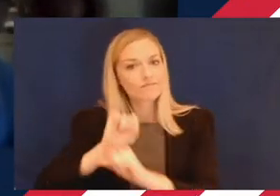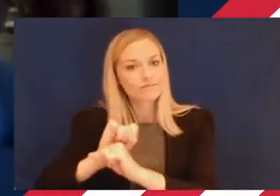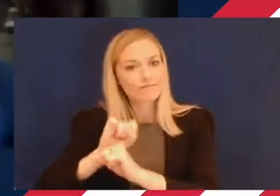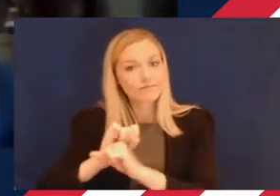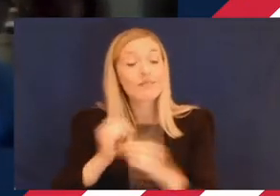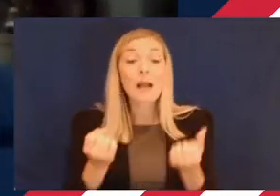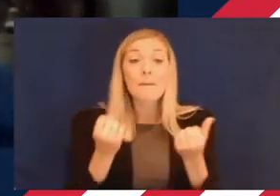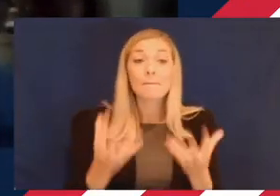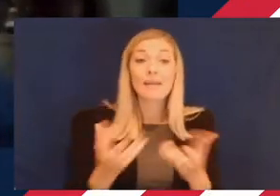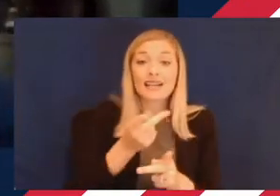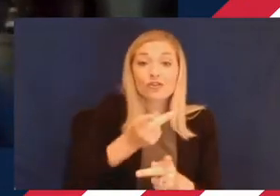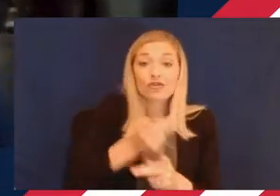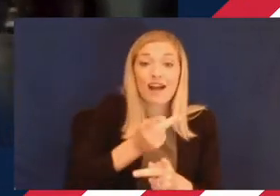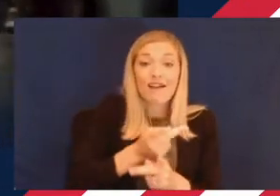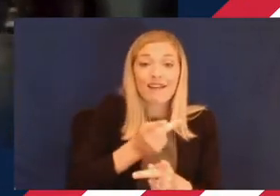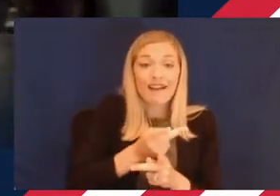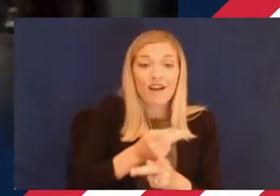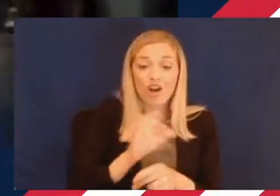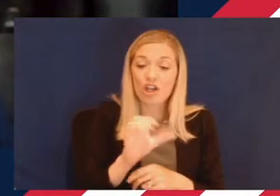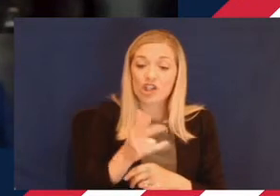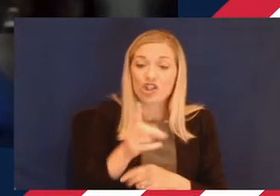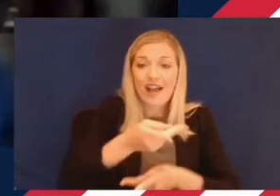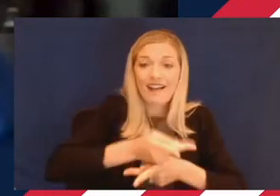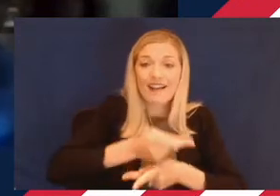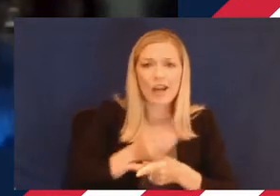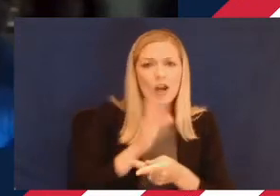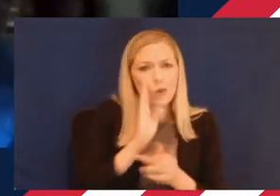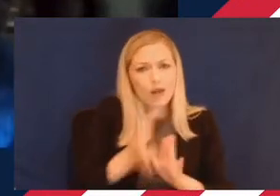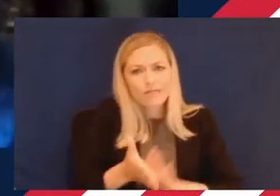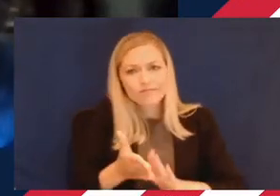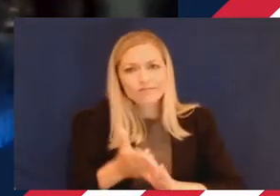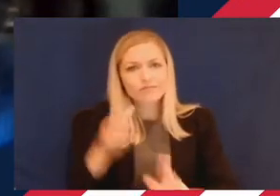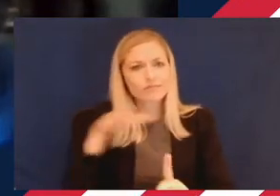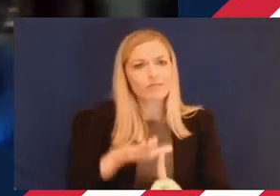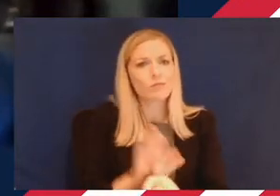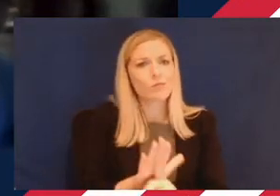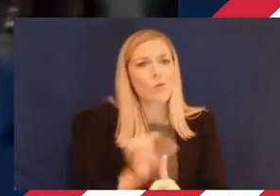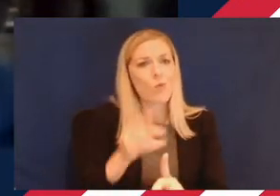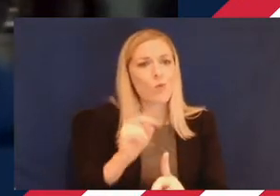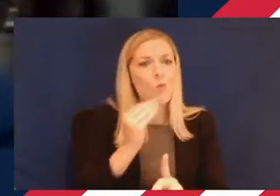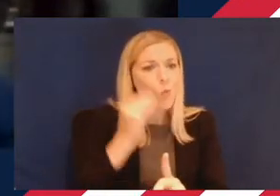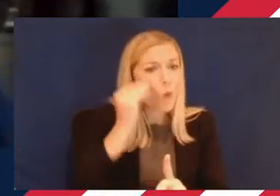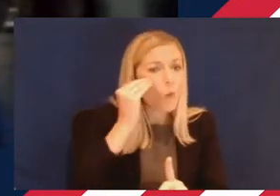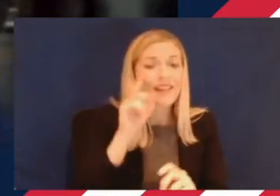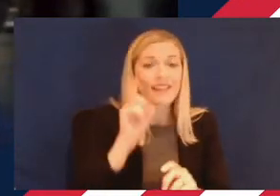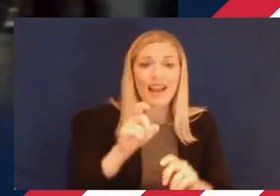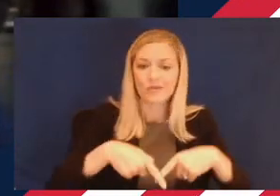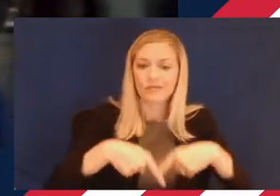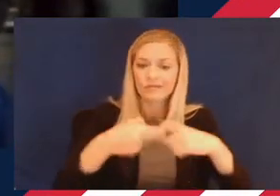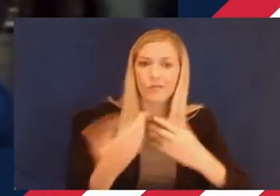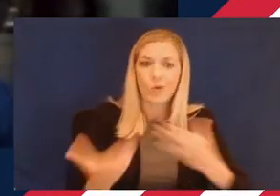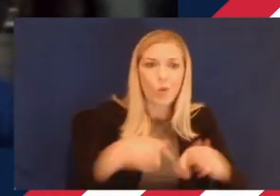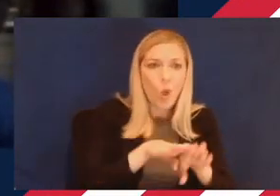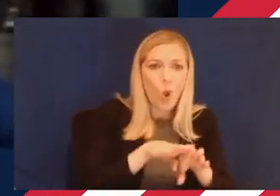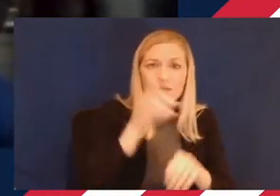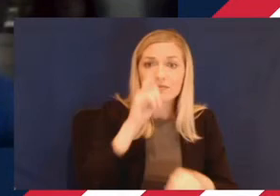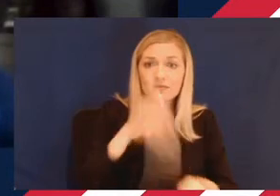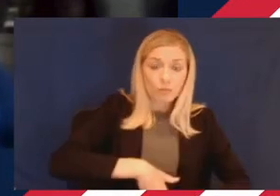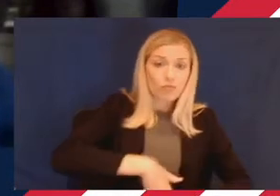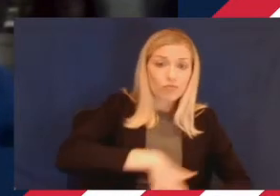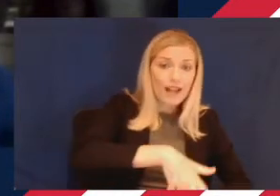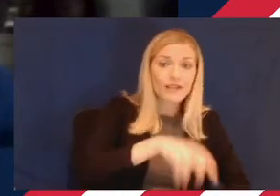of their own homes had to close shop because they are either over 65, pregnant, or are